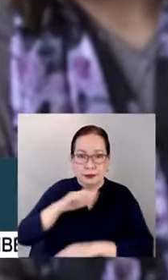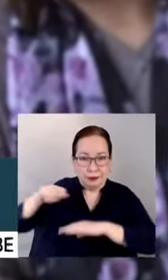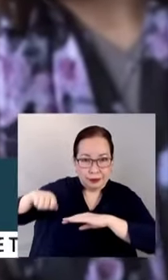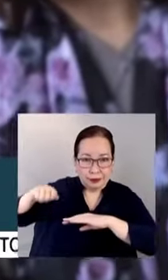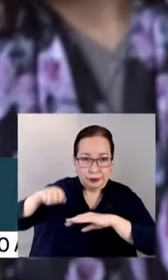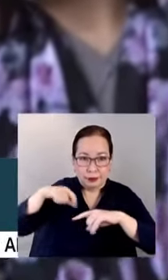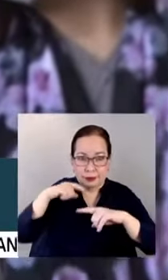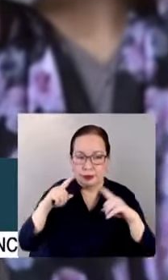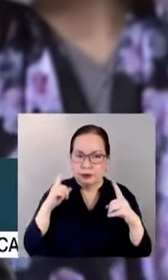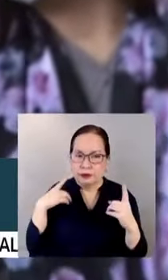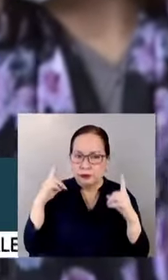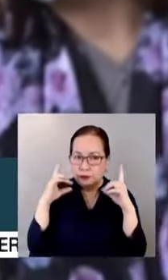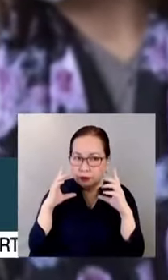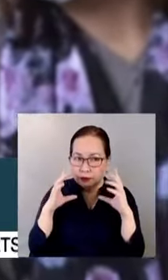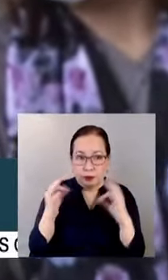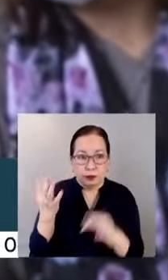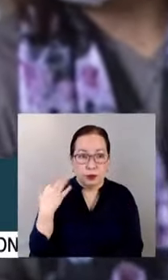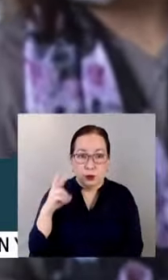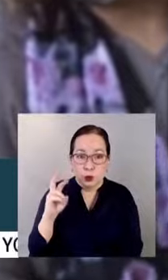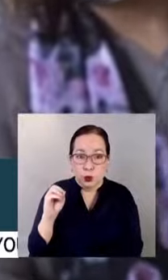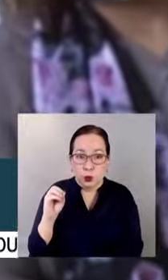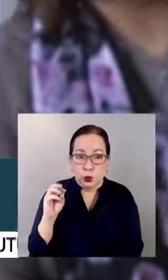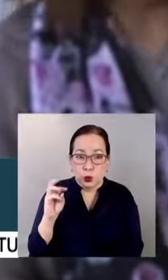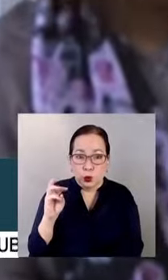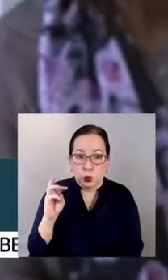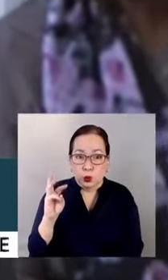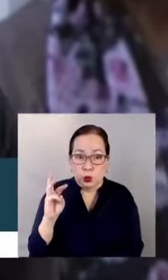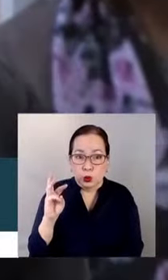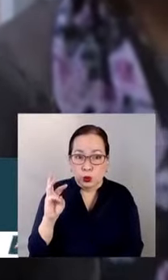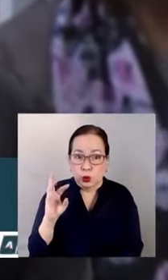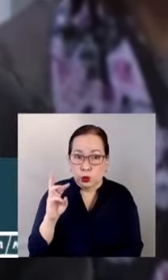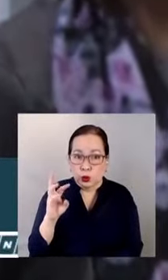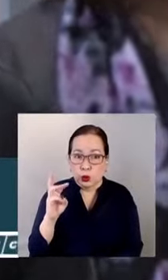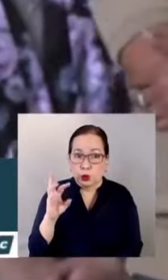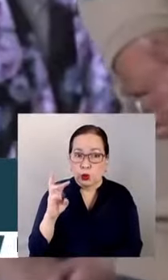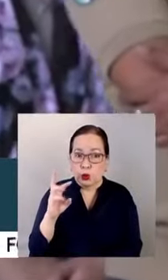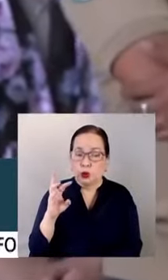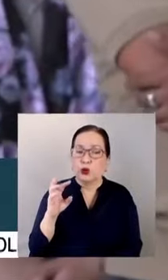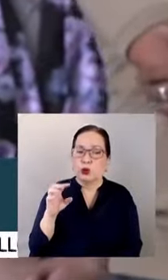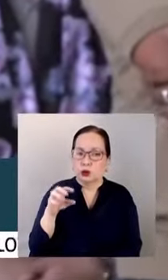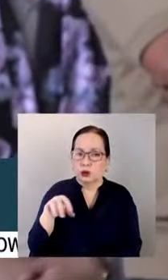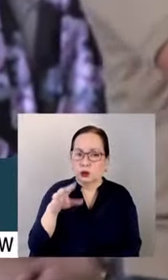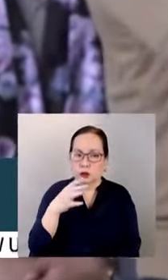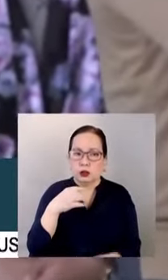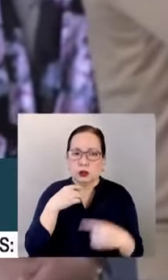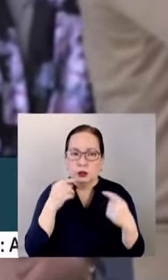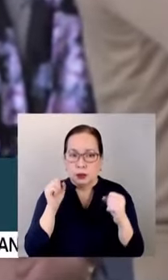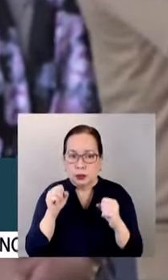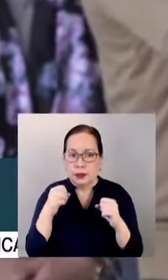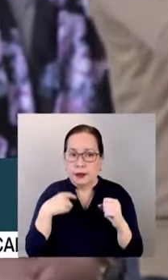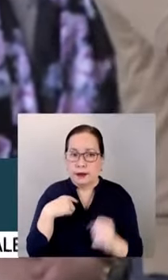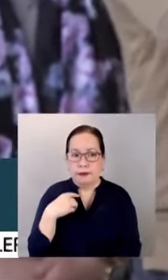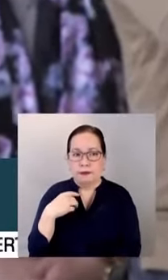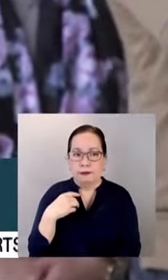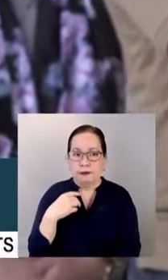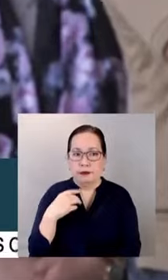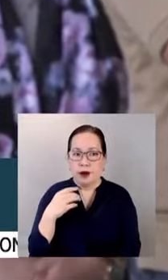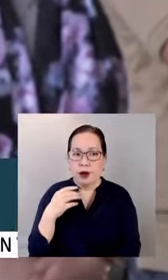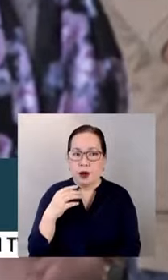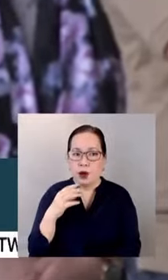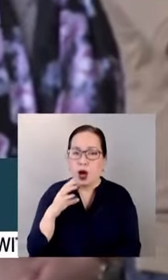issued in 2016 that stopped the whole body from implementing its Resolution 9371 or the rules and regulations on detainee registration